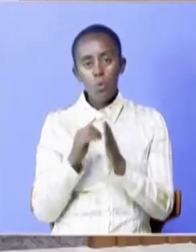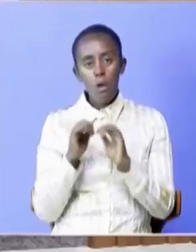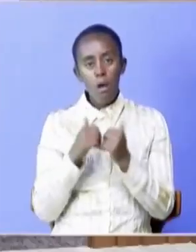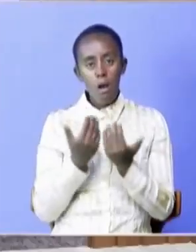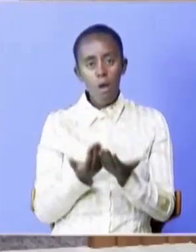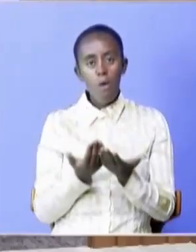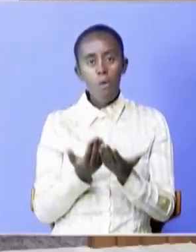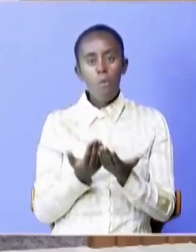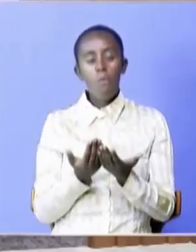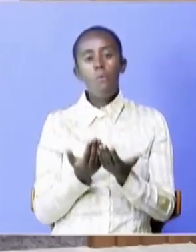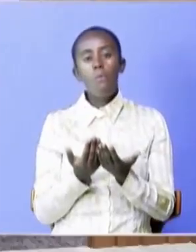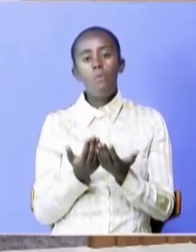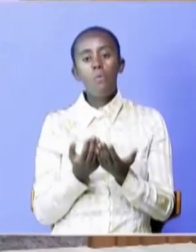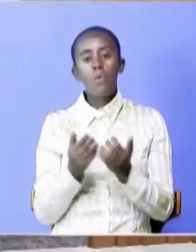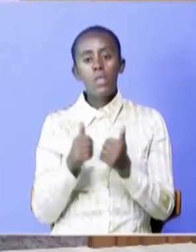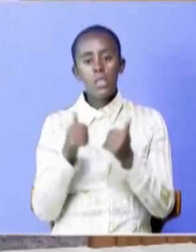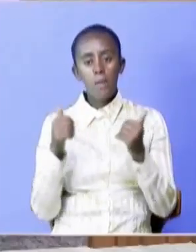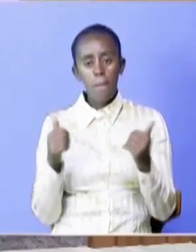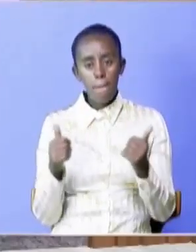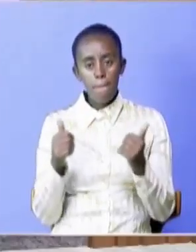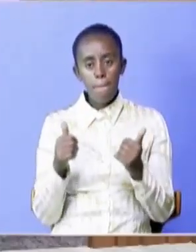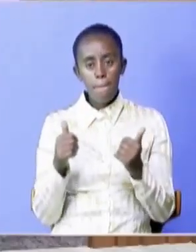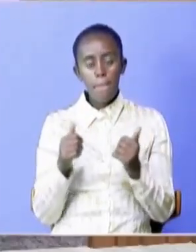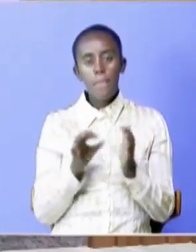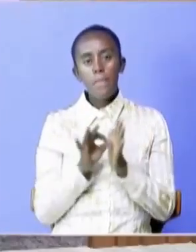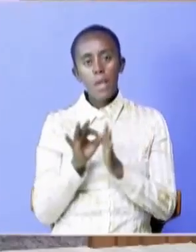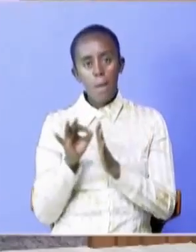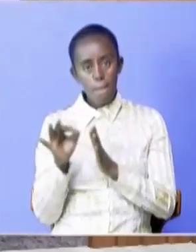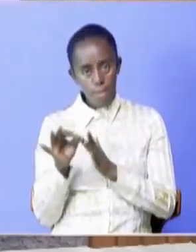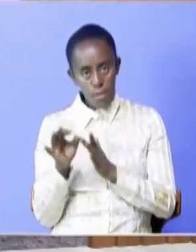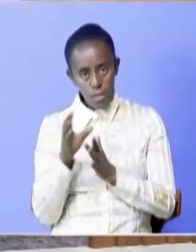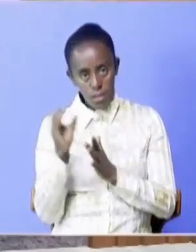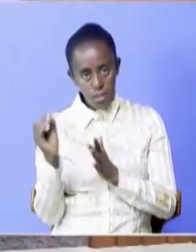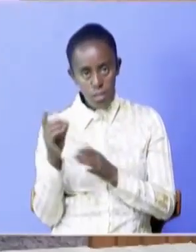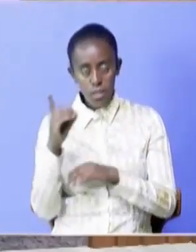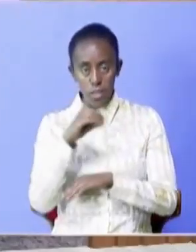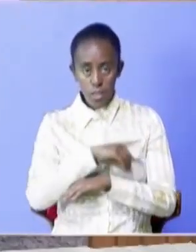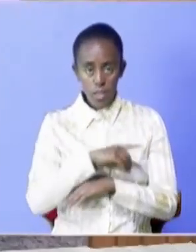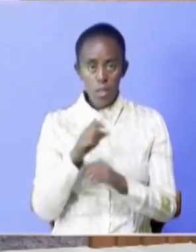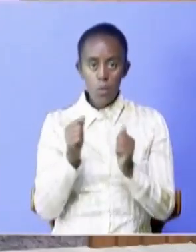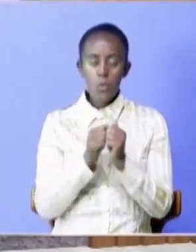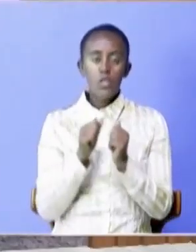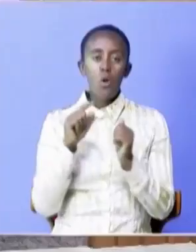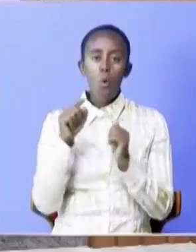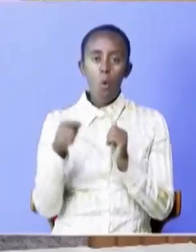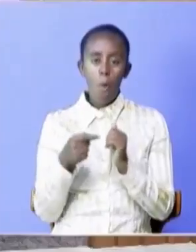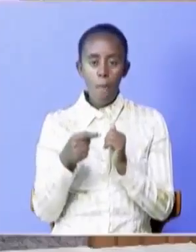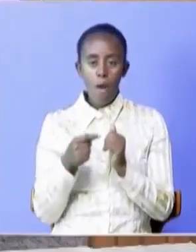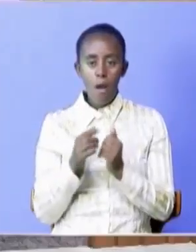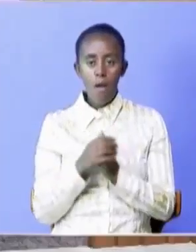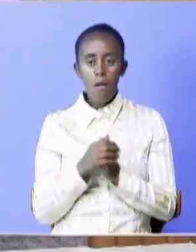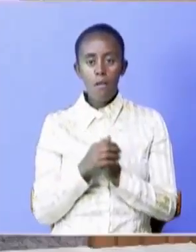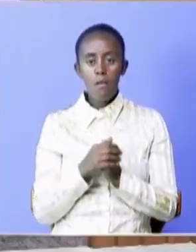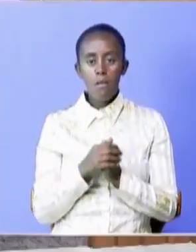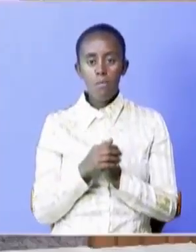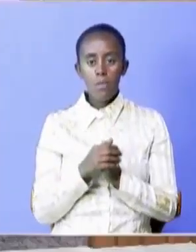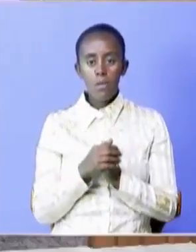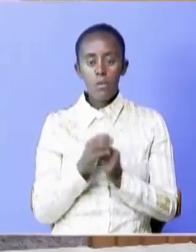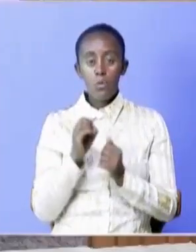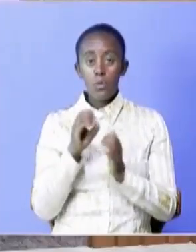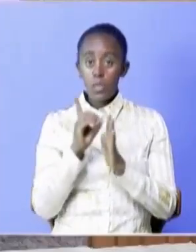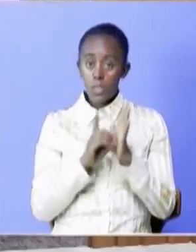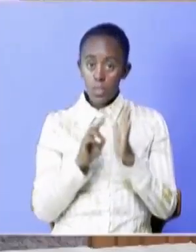we separate numbers and dates with a comma. So on